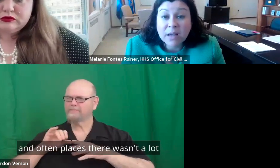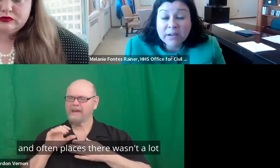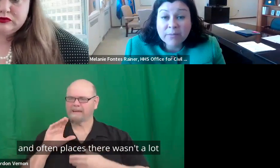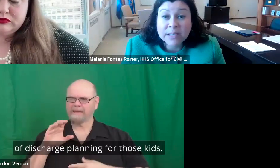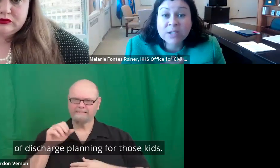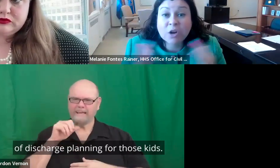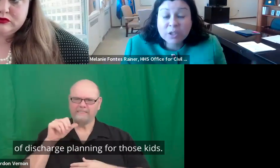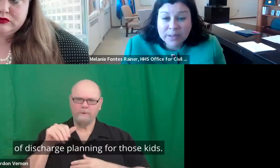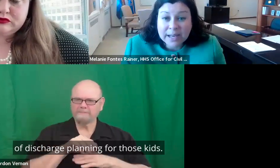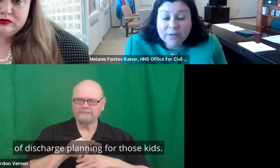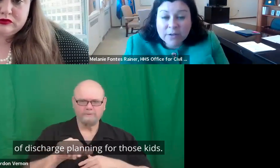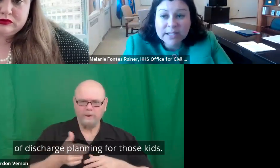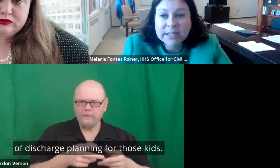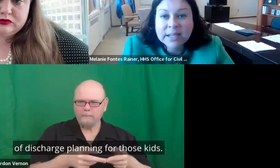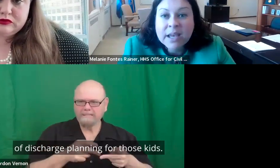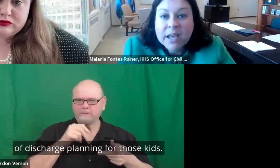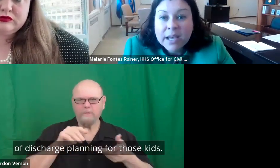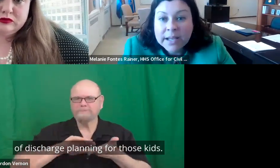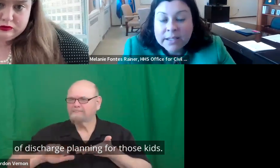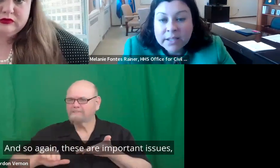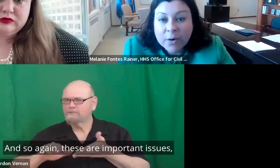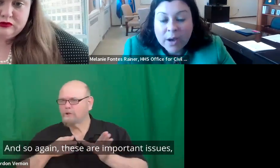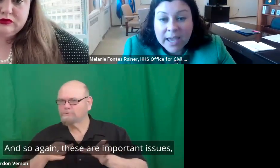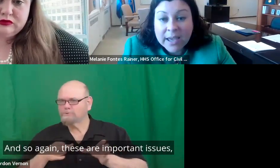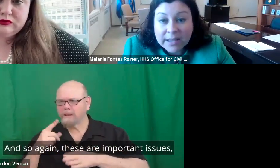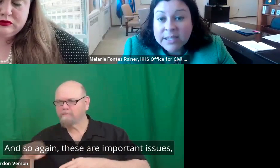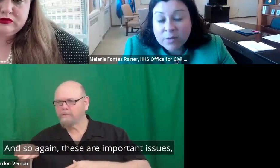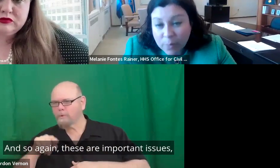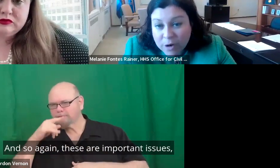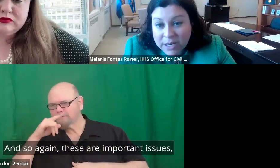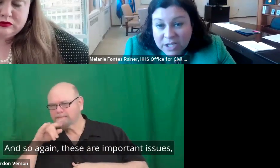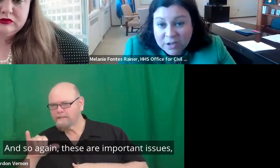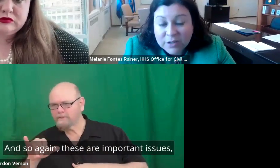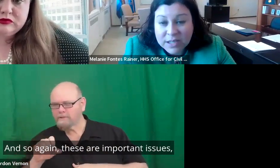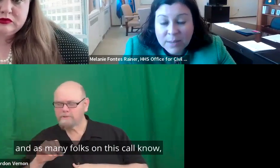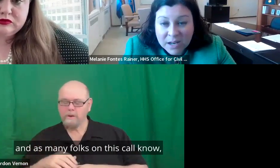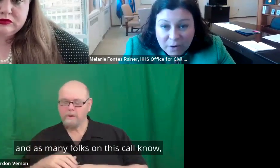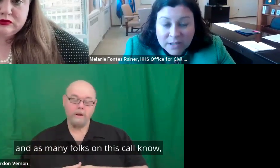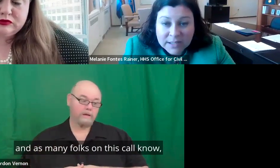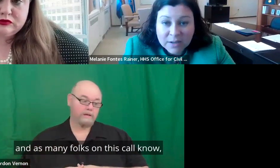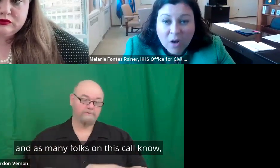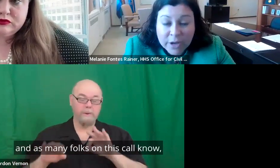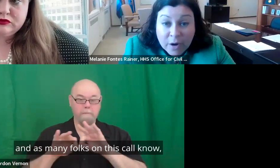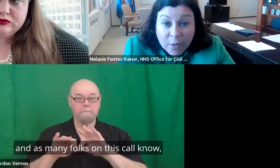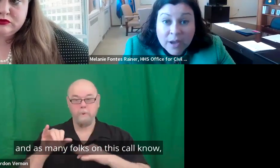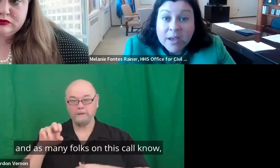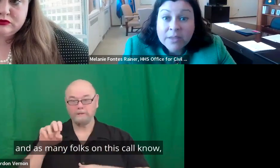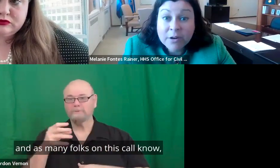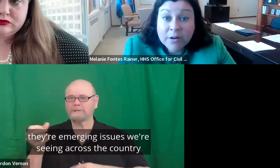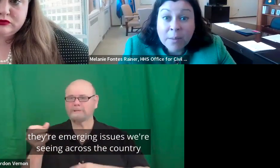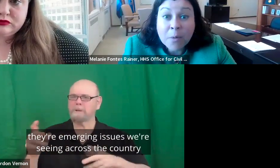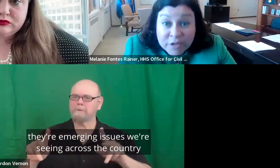there wasn't a lot of discharge planning for those kids. And so, again, these are important issues. And as many folks on this call